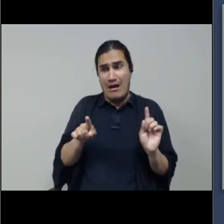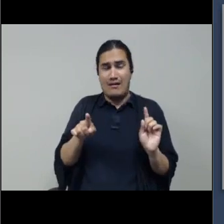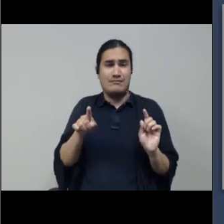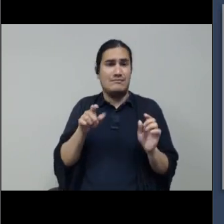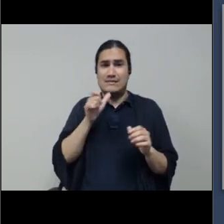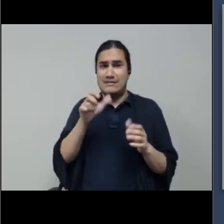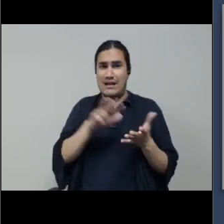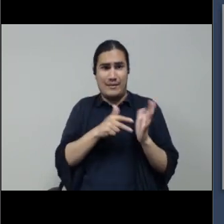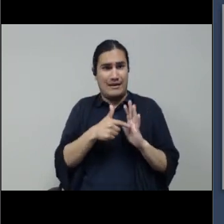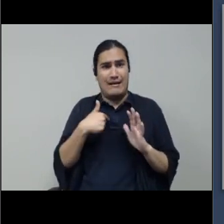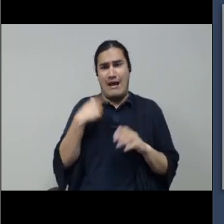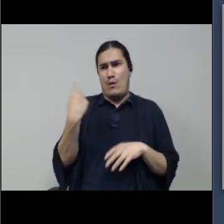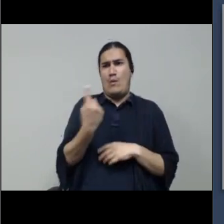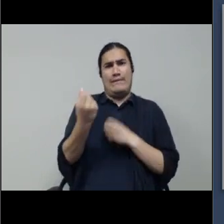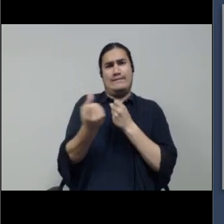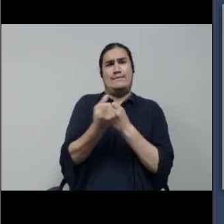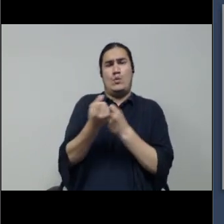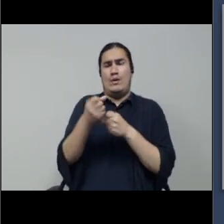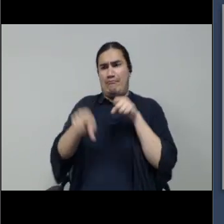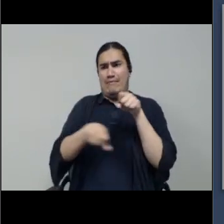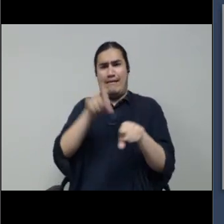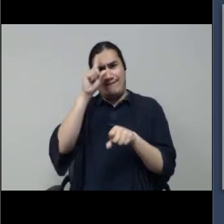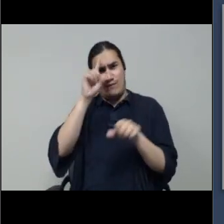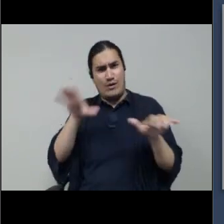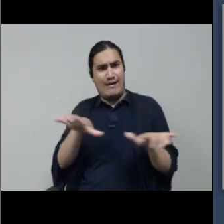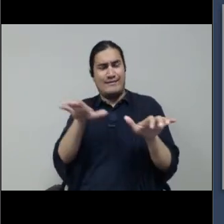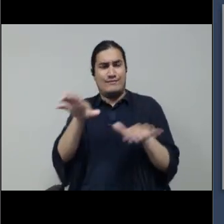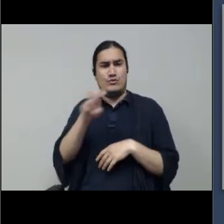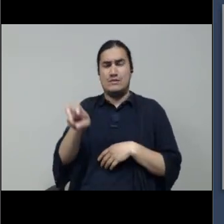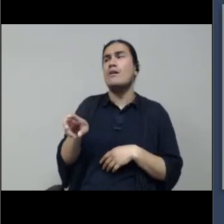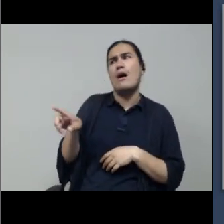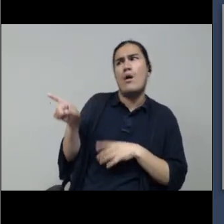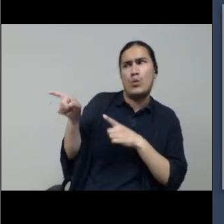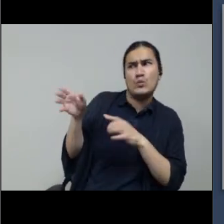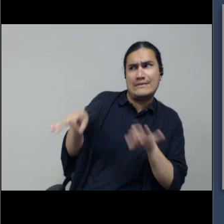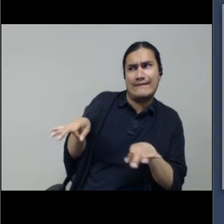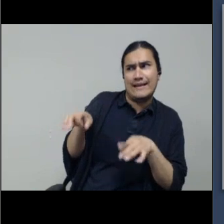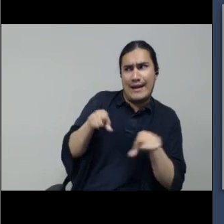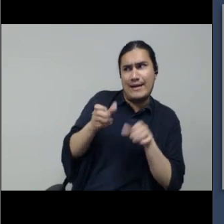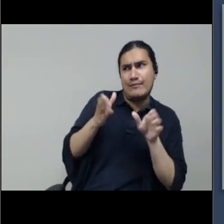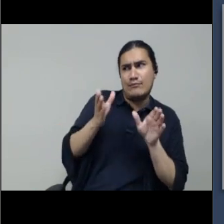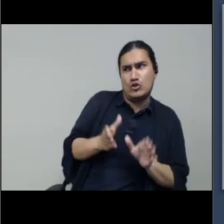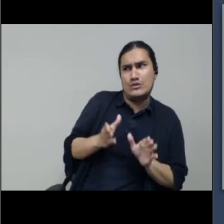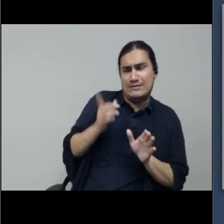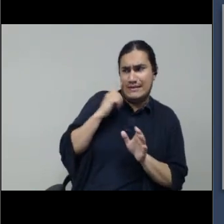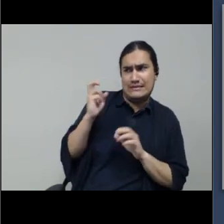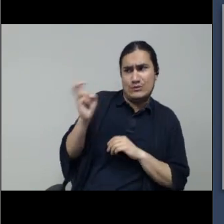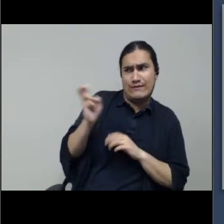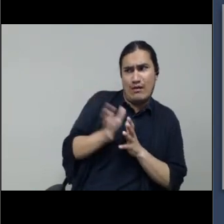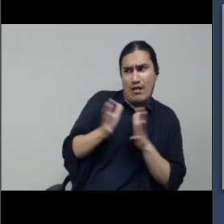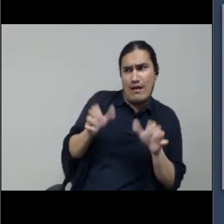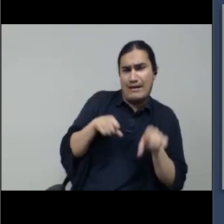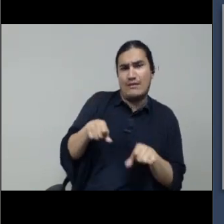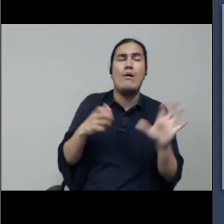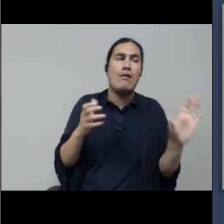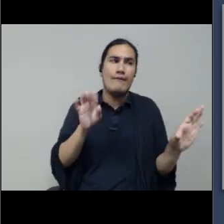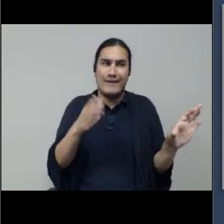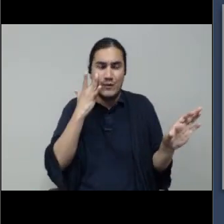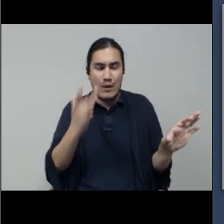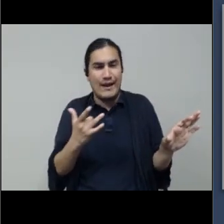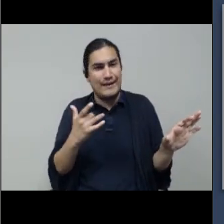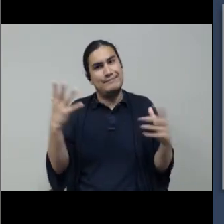supporter of just bikes and active transportation. That's definitely a bike person. Yeah, so I understand. And that's why I didn't submit pictures, because I was